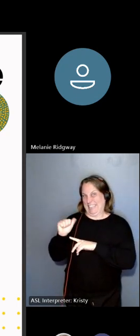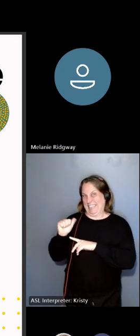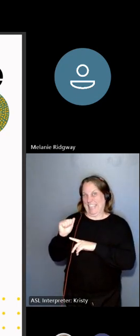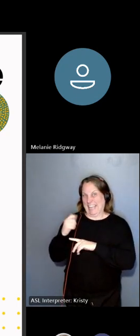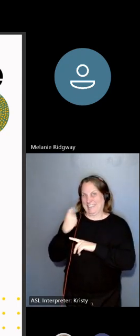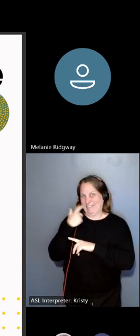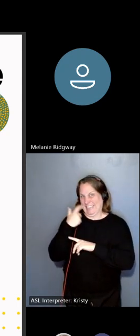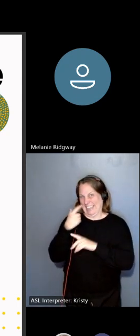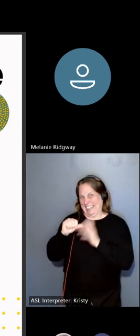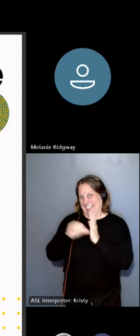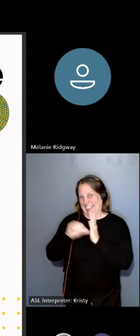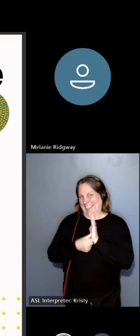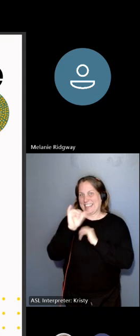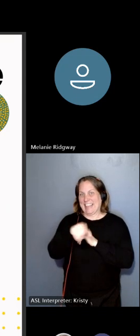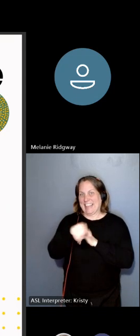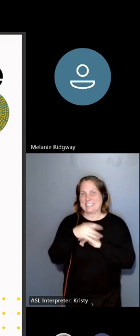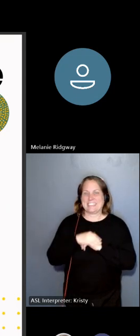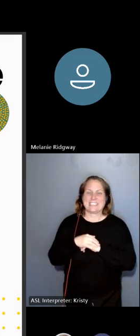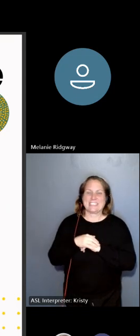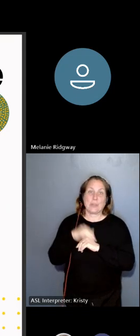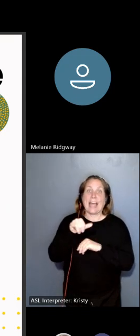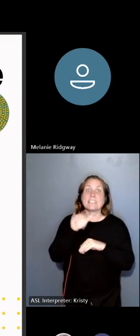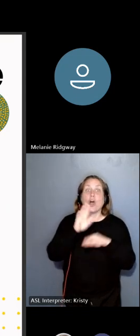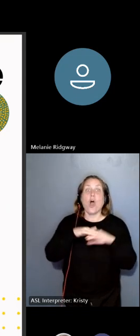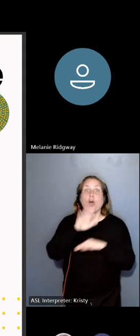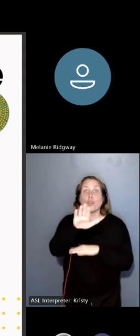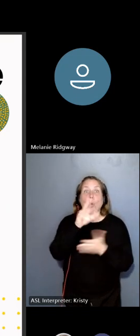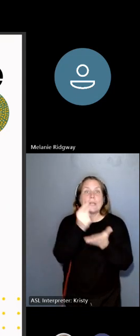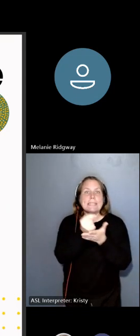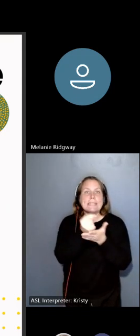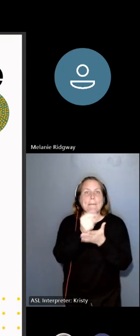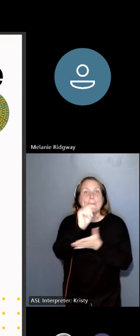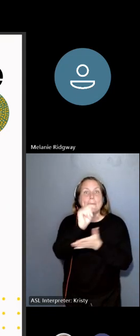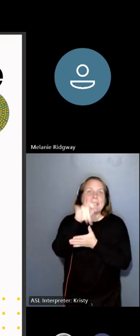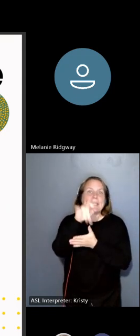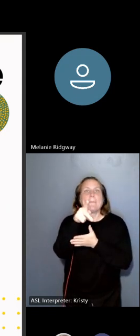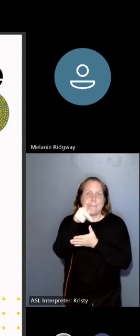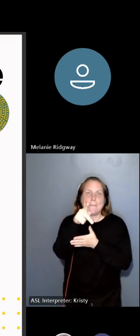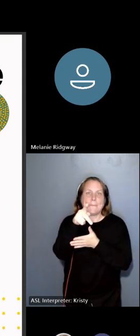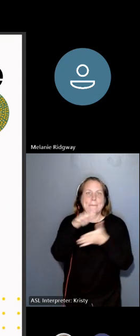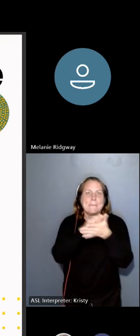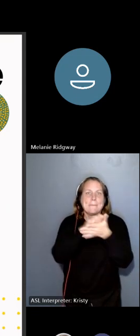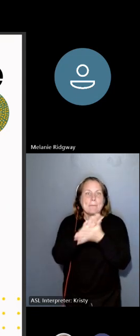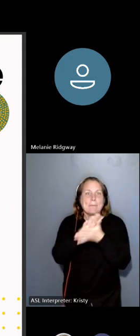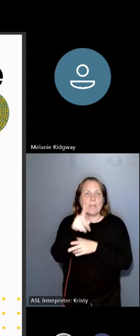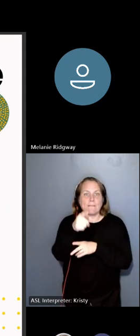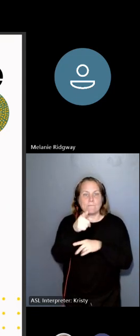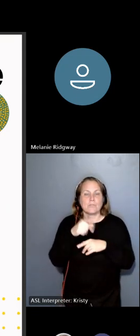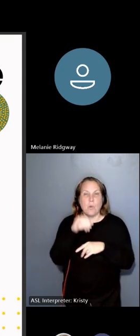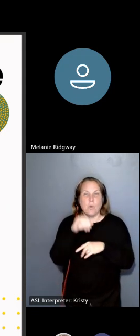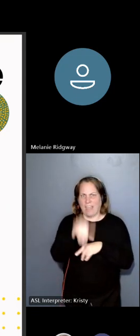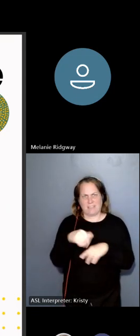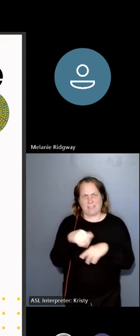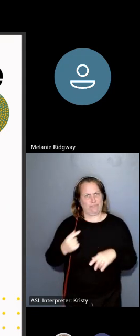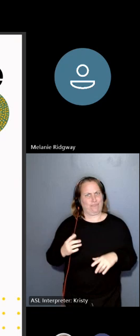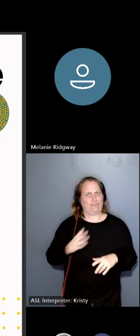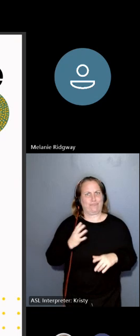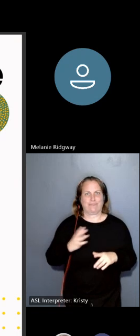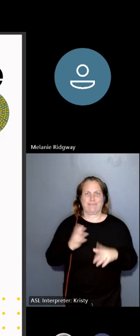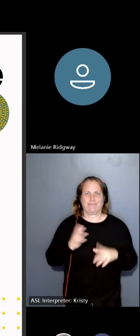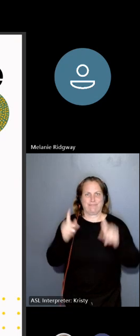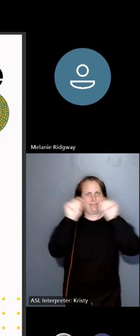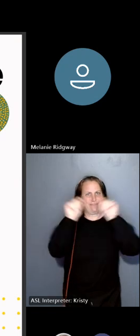tip sheet. So here is a simple template, an effective template that